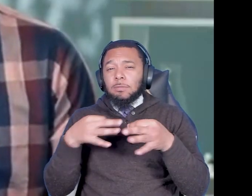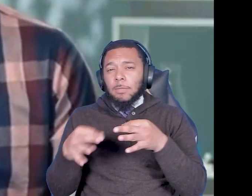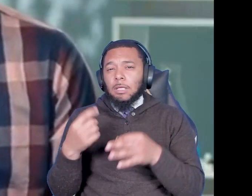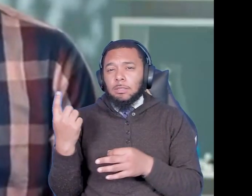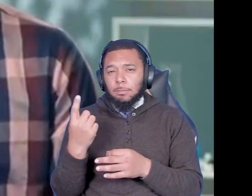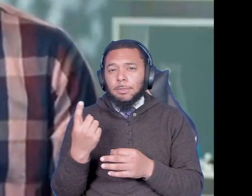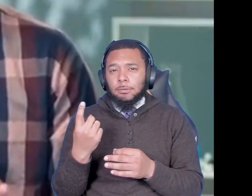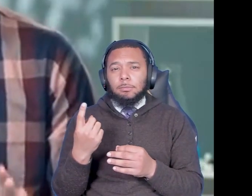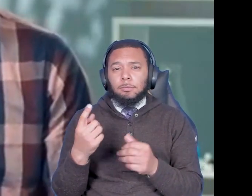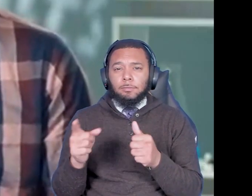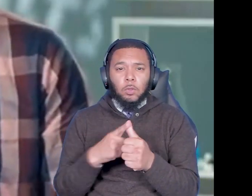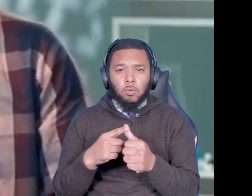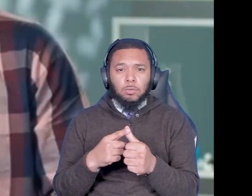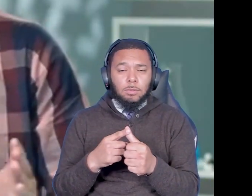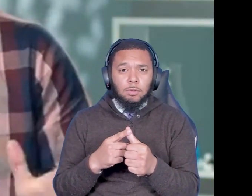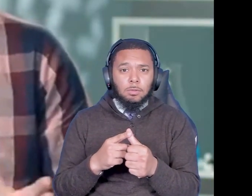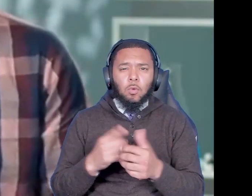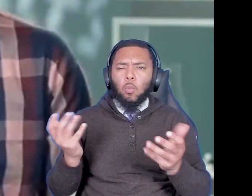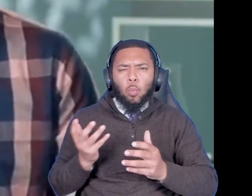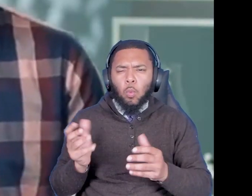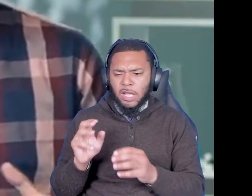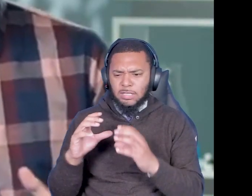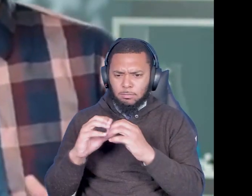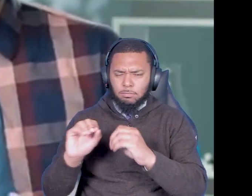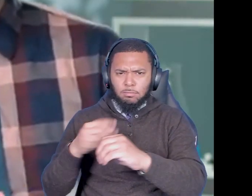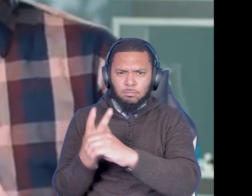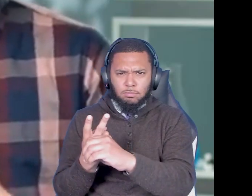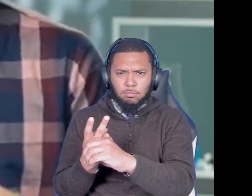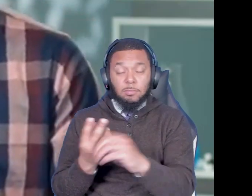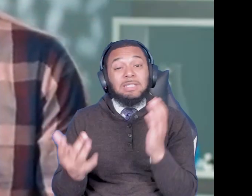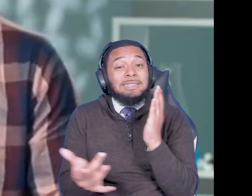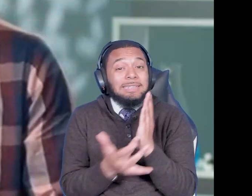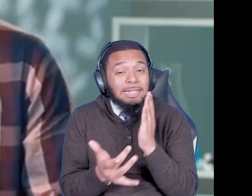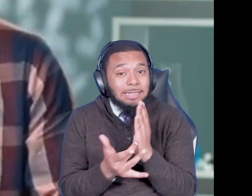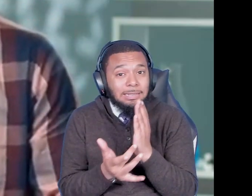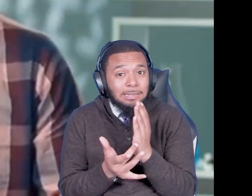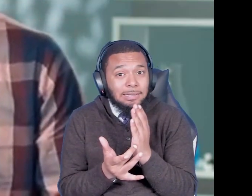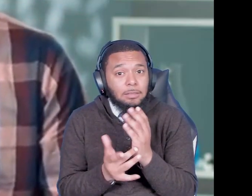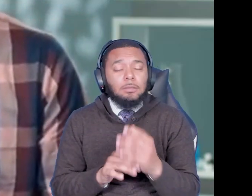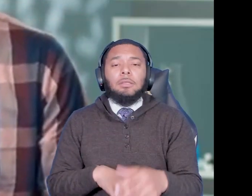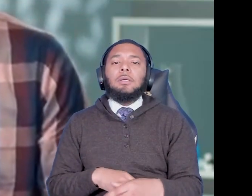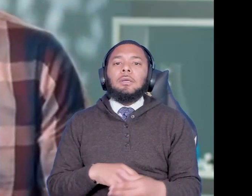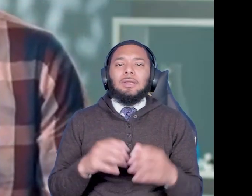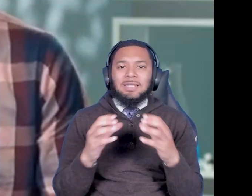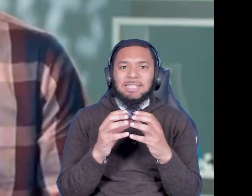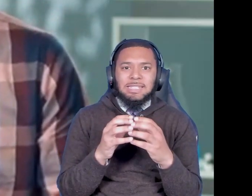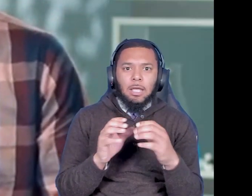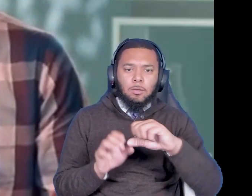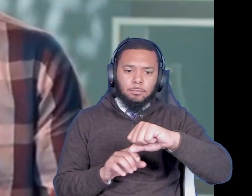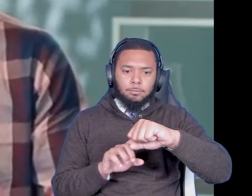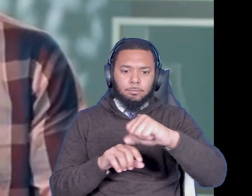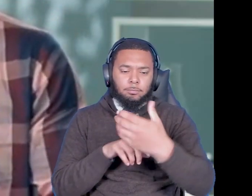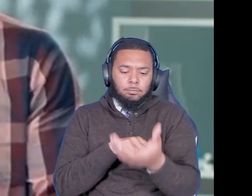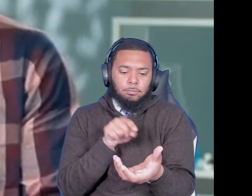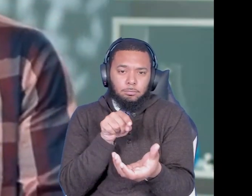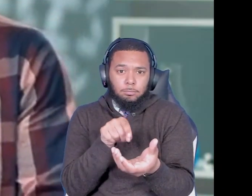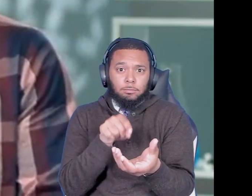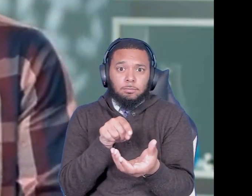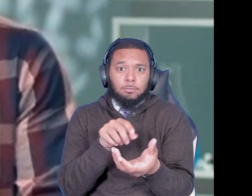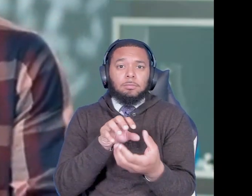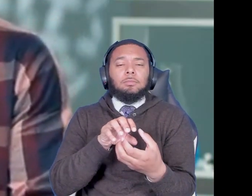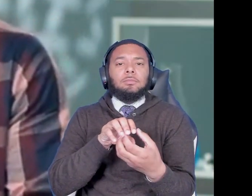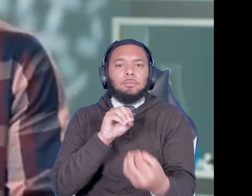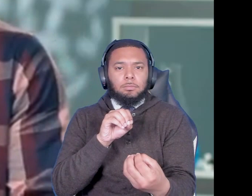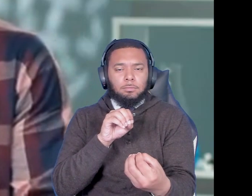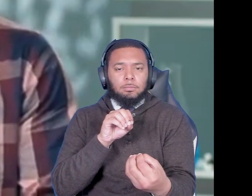identify mitosis. Technically, mitosis is the division of the cell's nucleus. And then it's